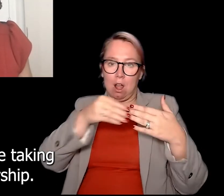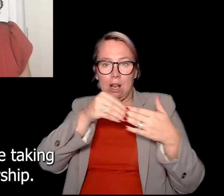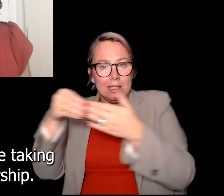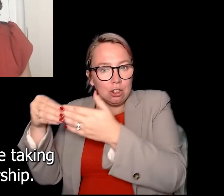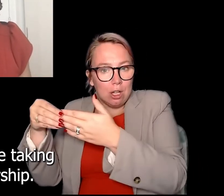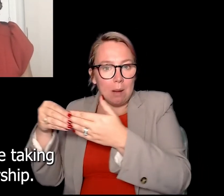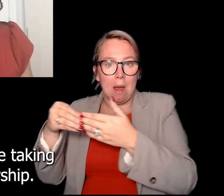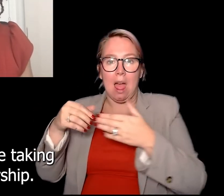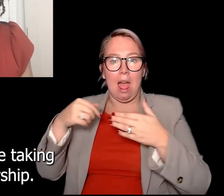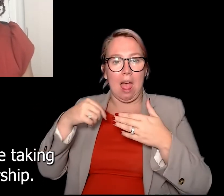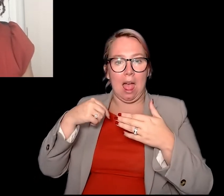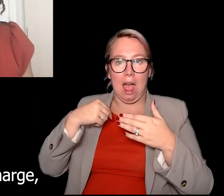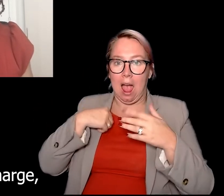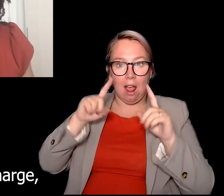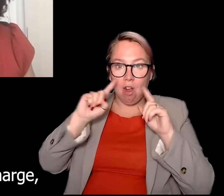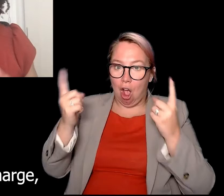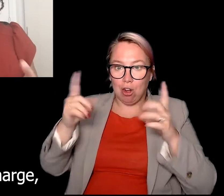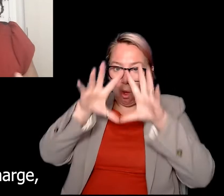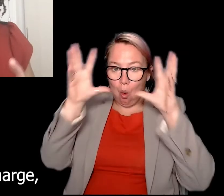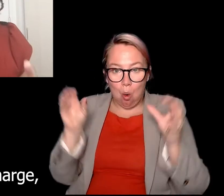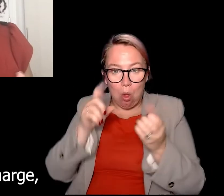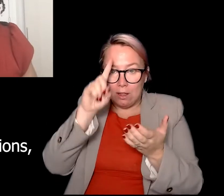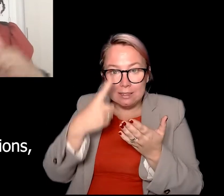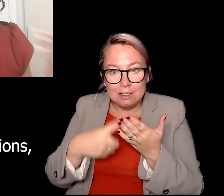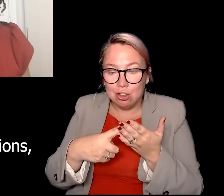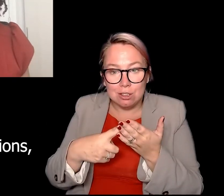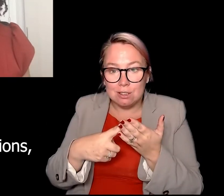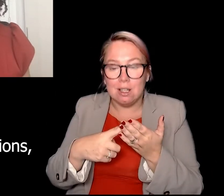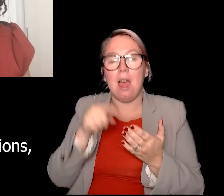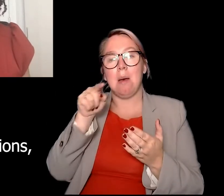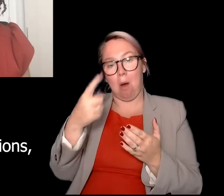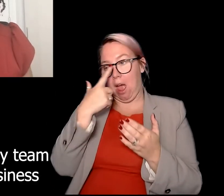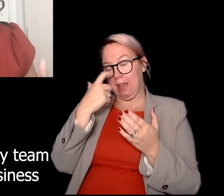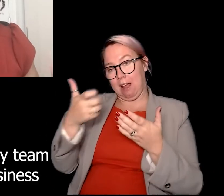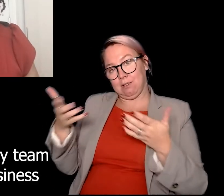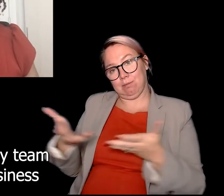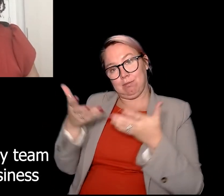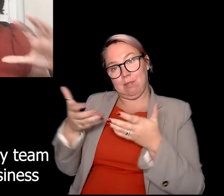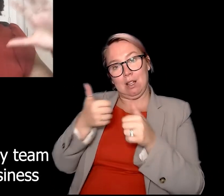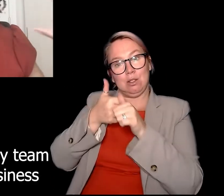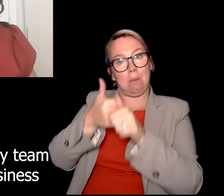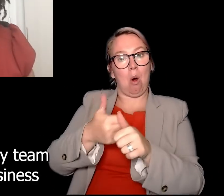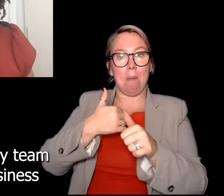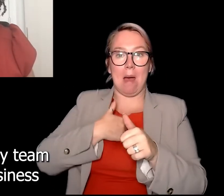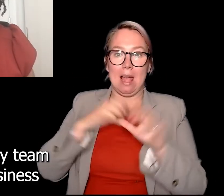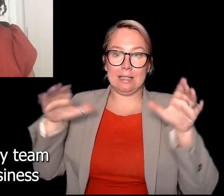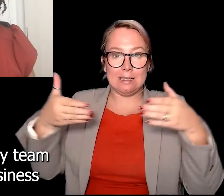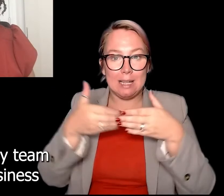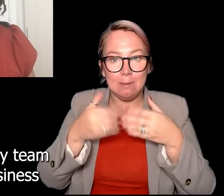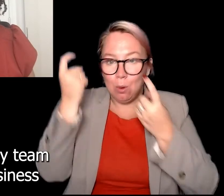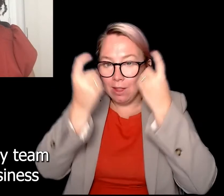like taking that perspective of leadership. I'm not the boss, I'm not in charge. I can't make all of the decisions, but what I can do is rally my